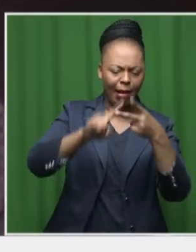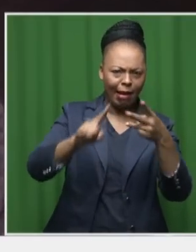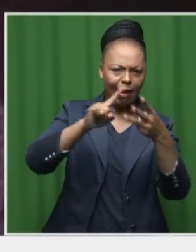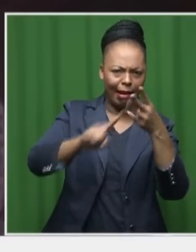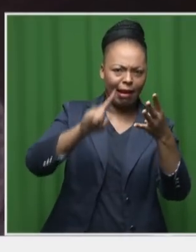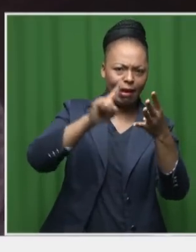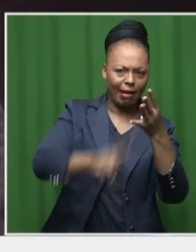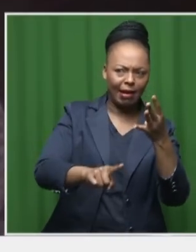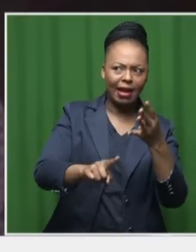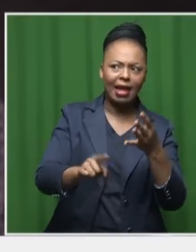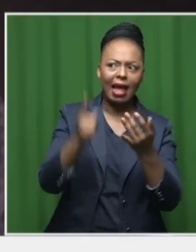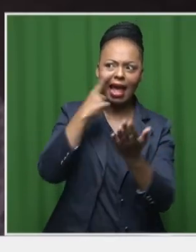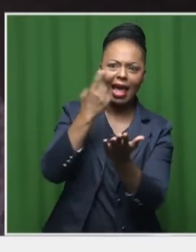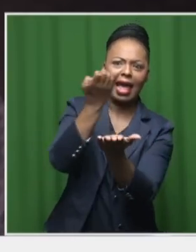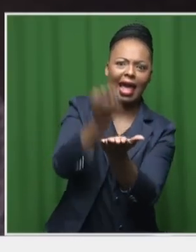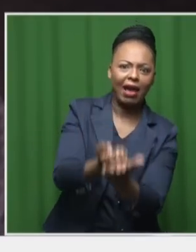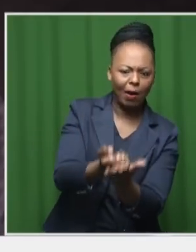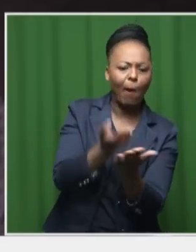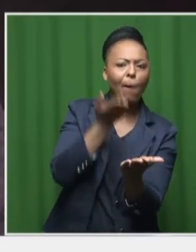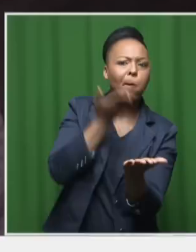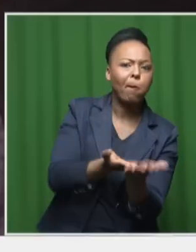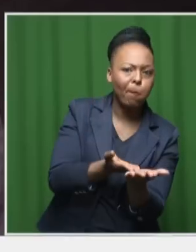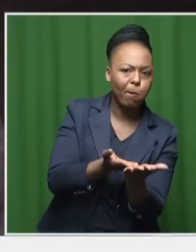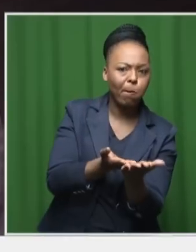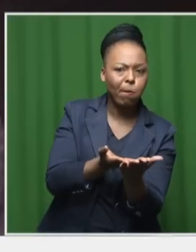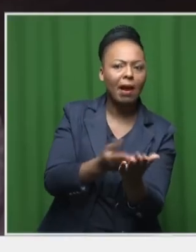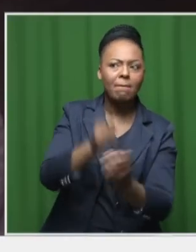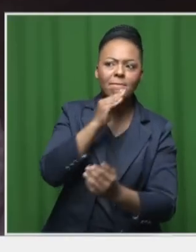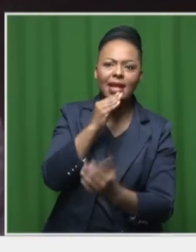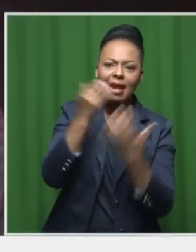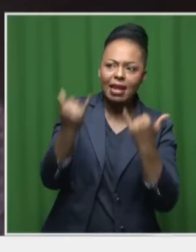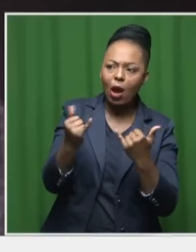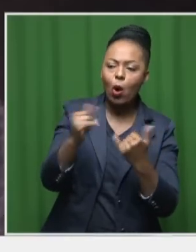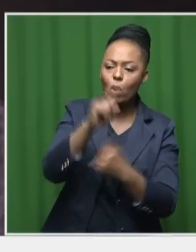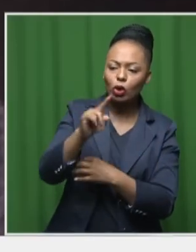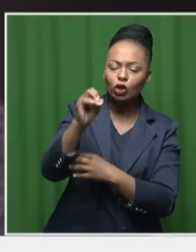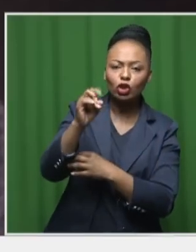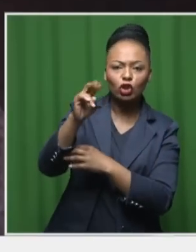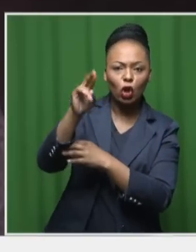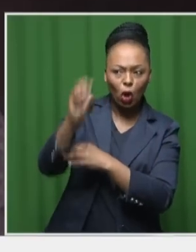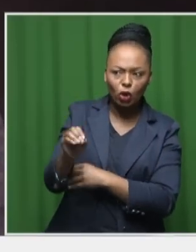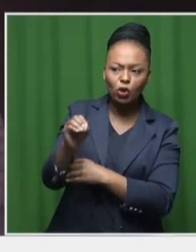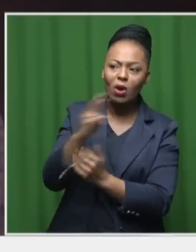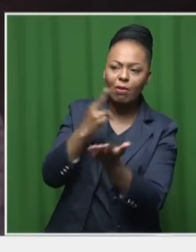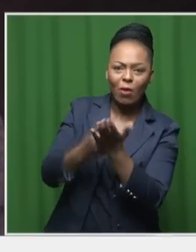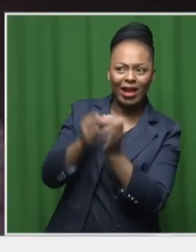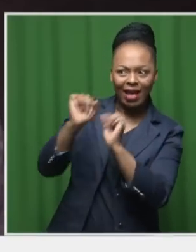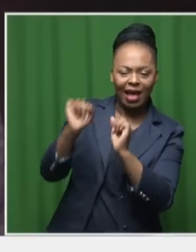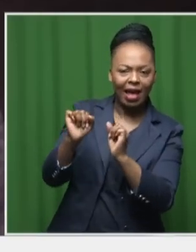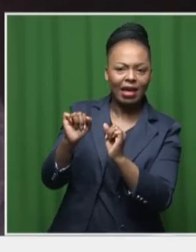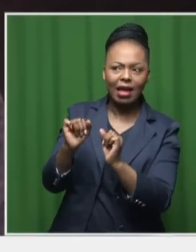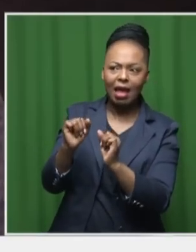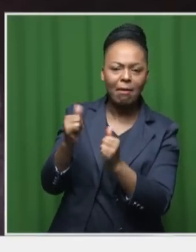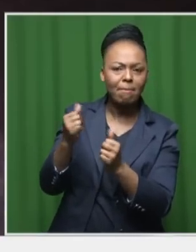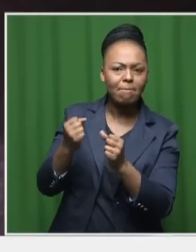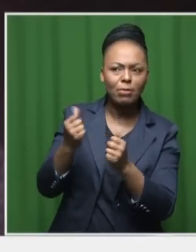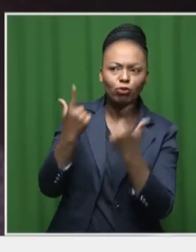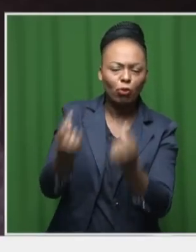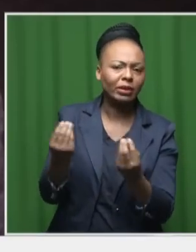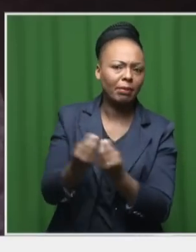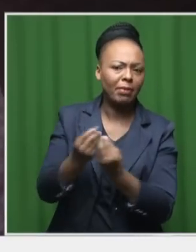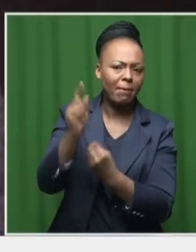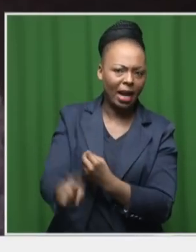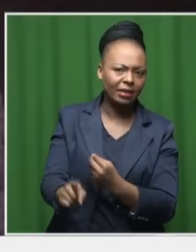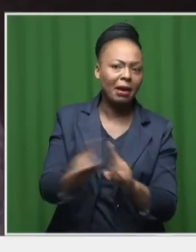evidence that is before us suggests that we should be actioning Zondo Commission report with speed, but we can't, because I mean the president has